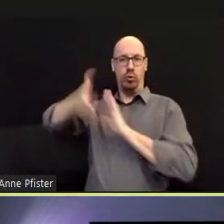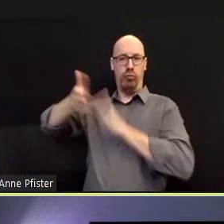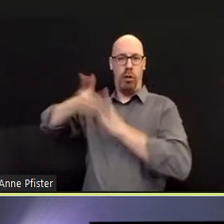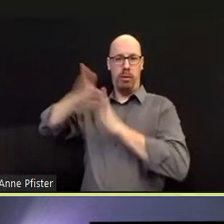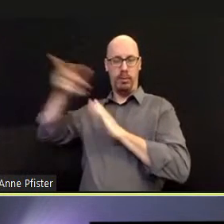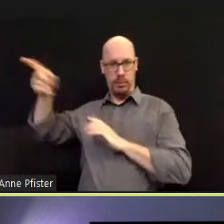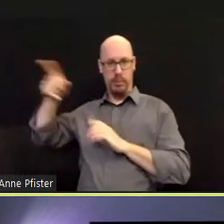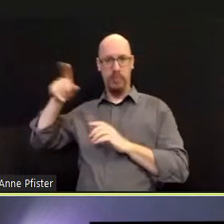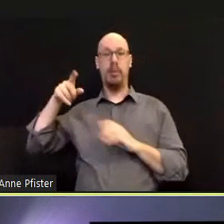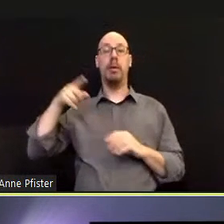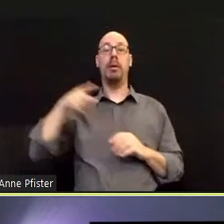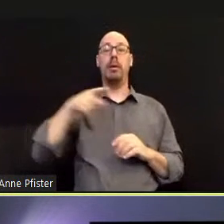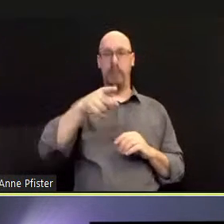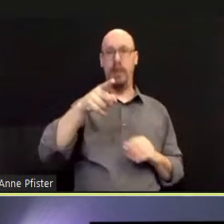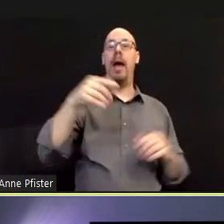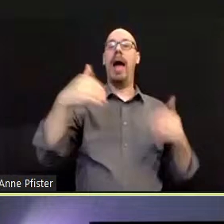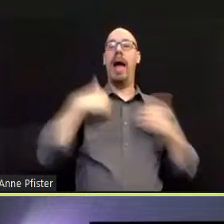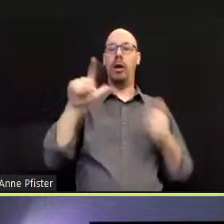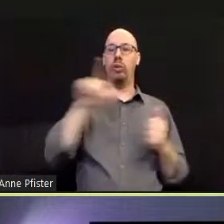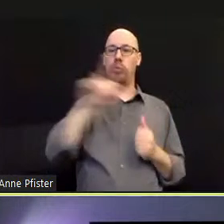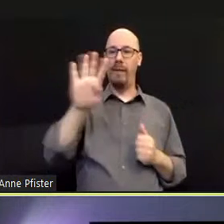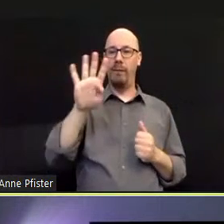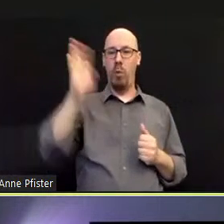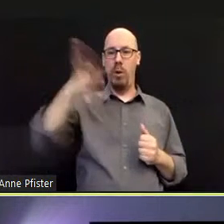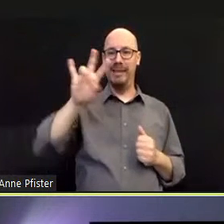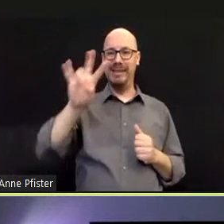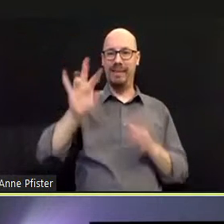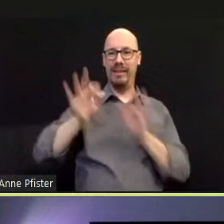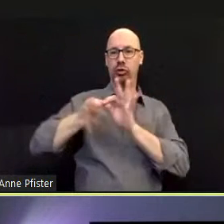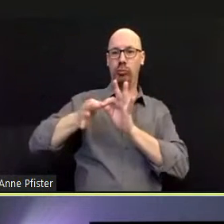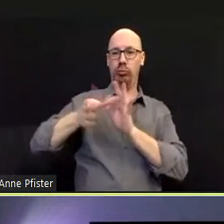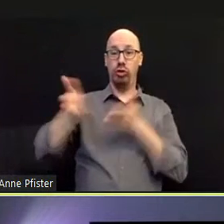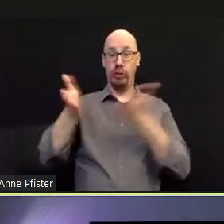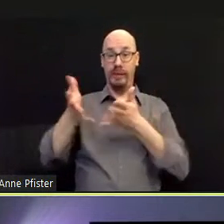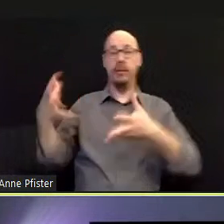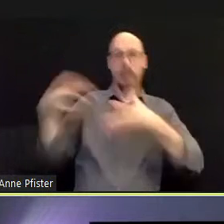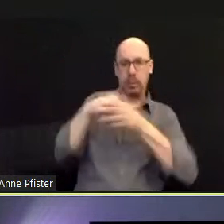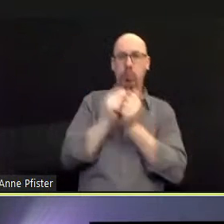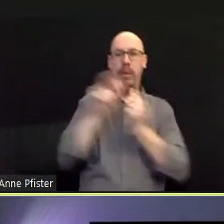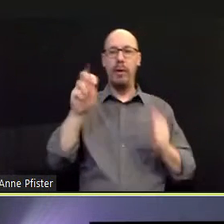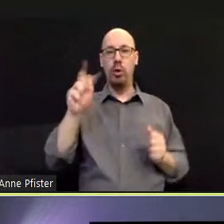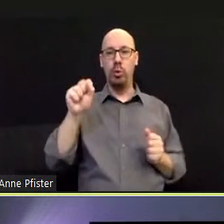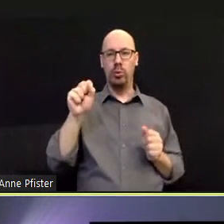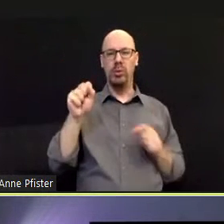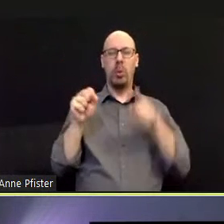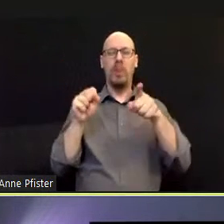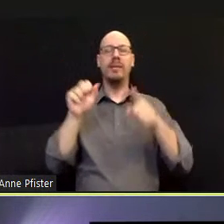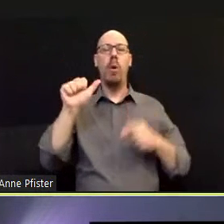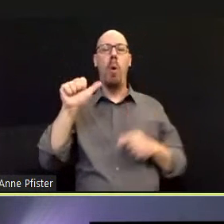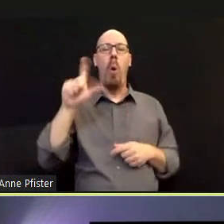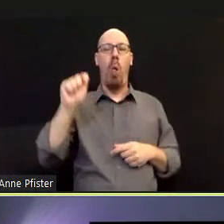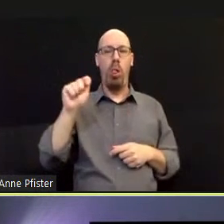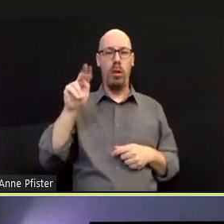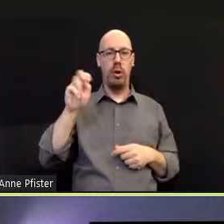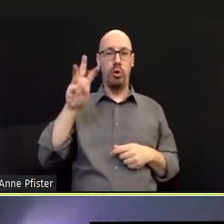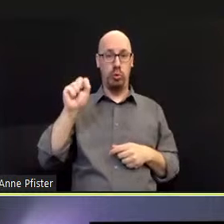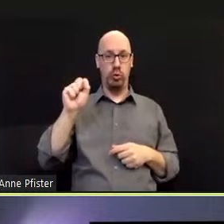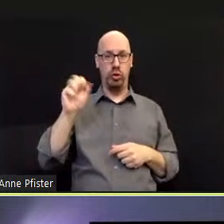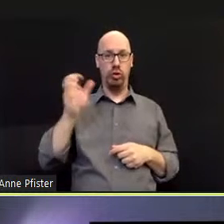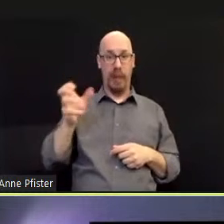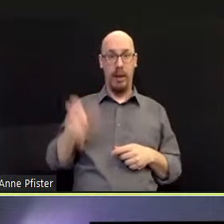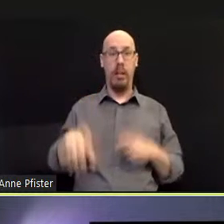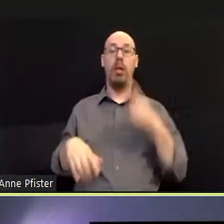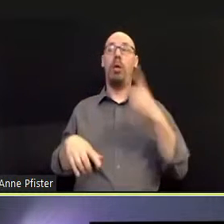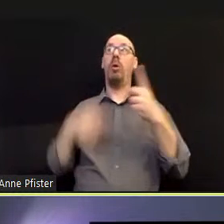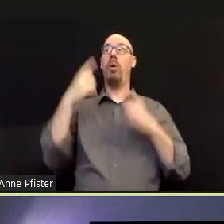launched actually 24/7 interpretation services as part of its news programming. So it's an alt news channel. And I actually heard from one of the